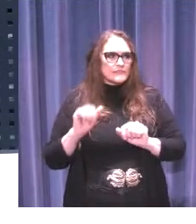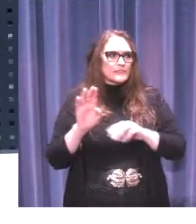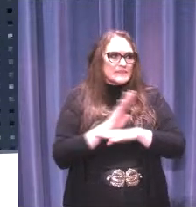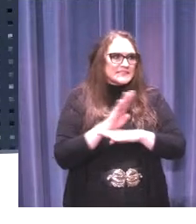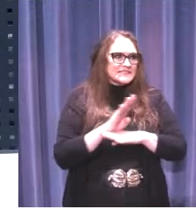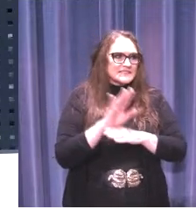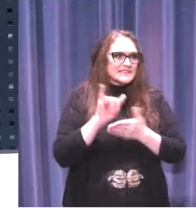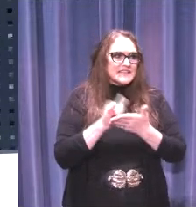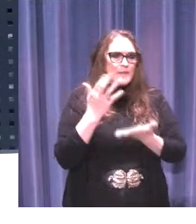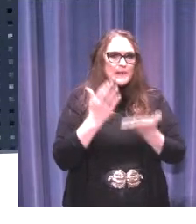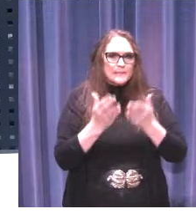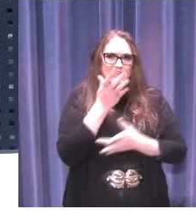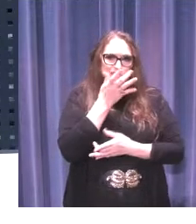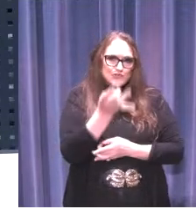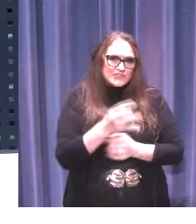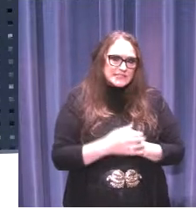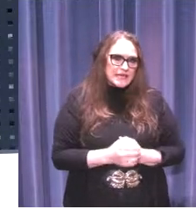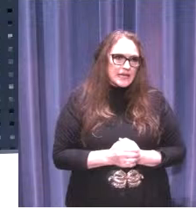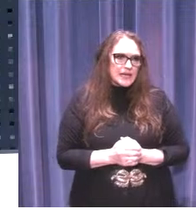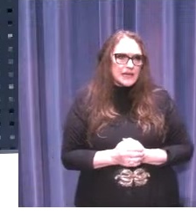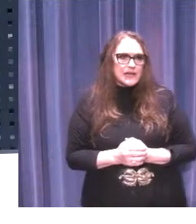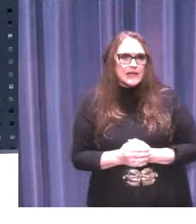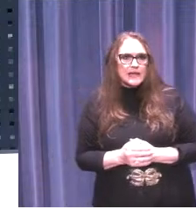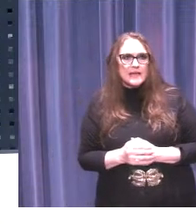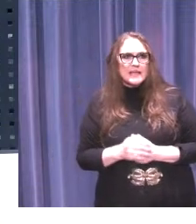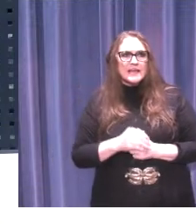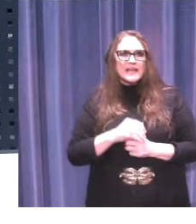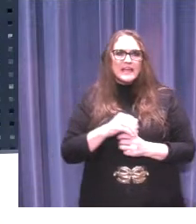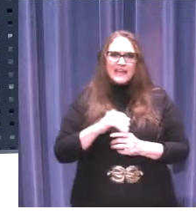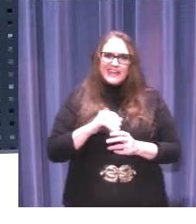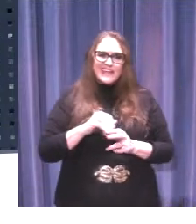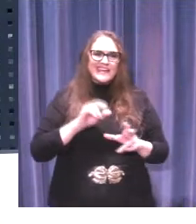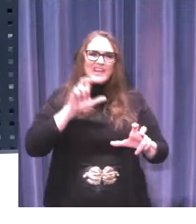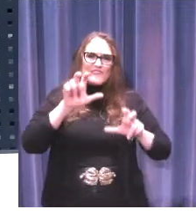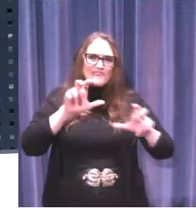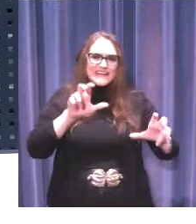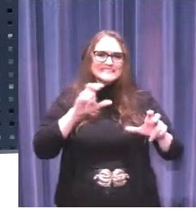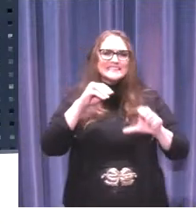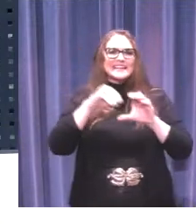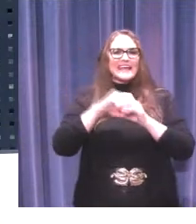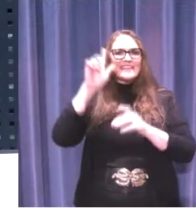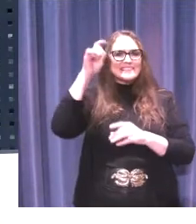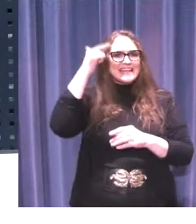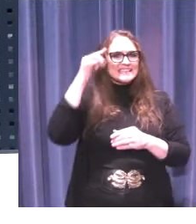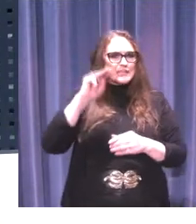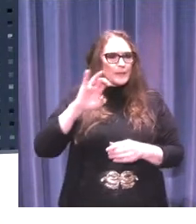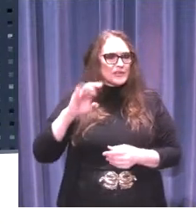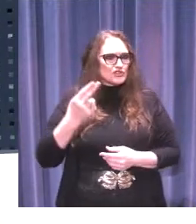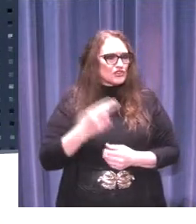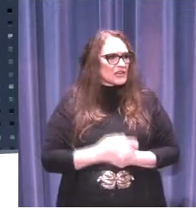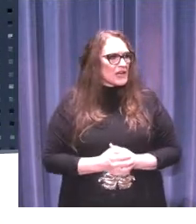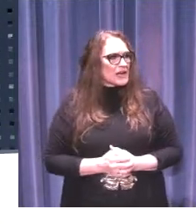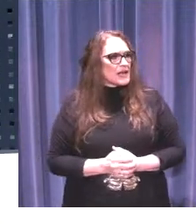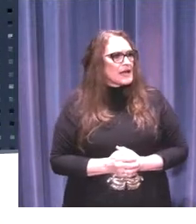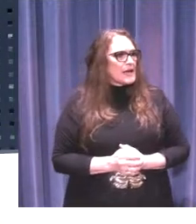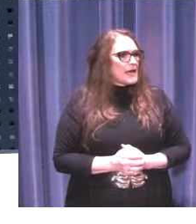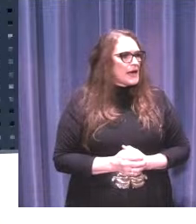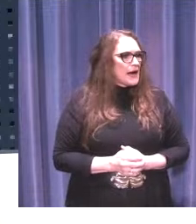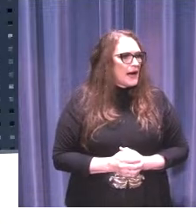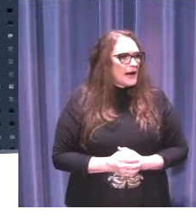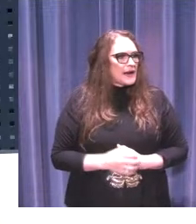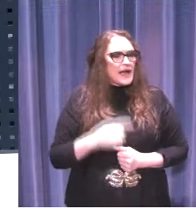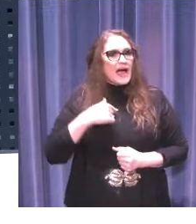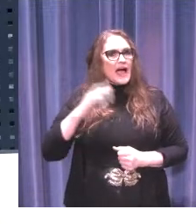businesses that might be interested in investing in Lansing, Michigan. I